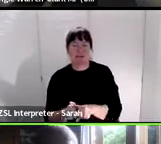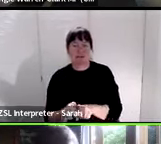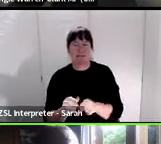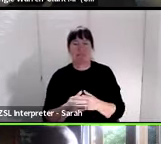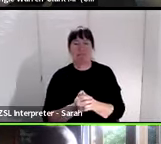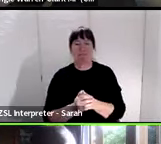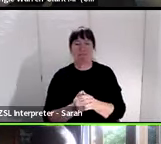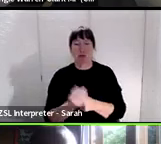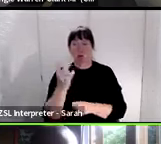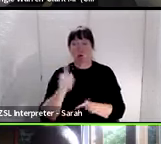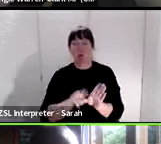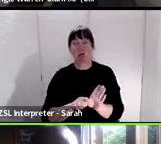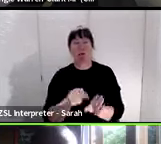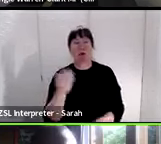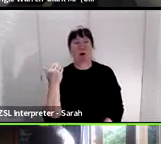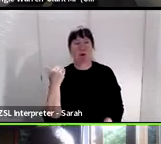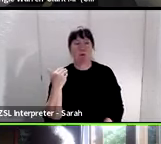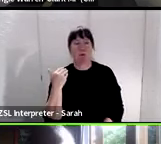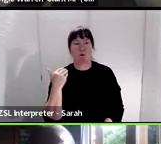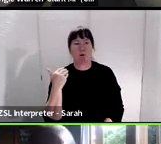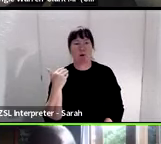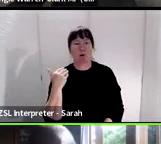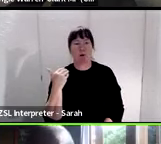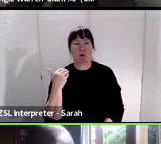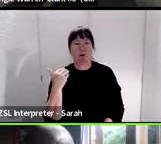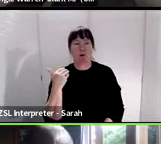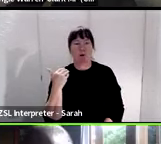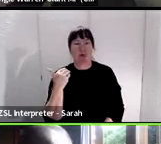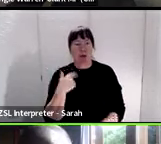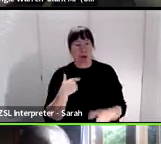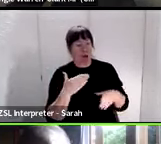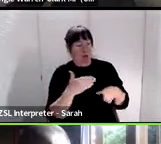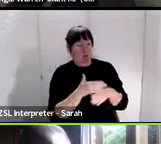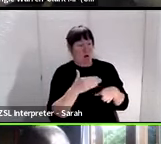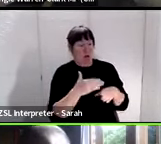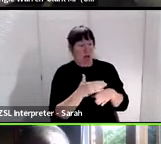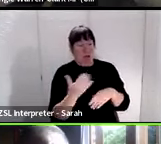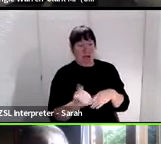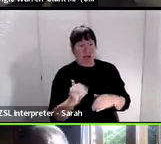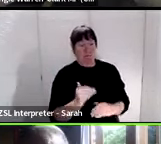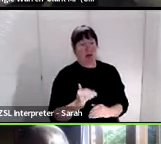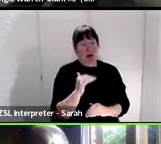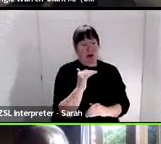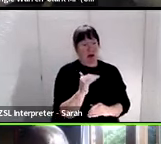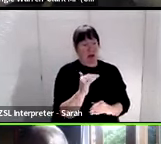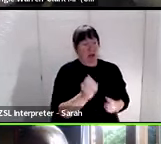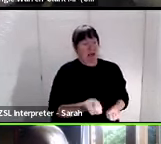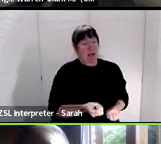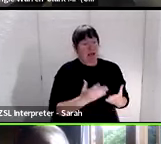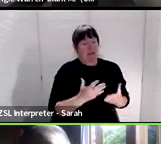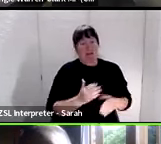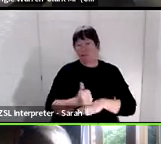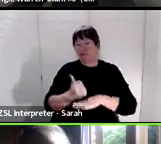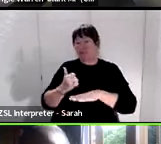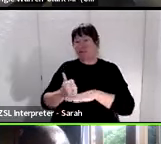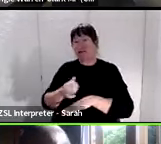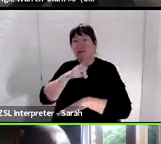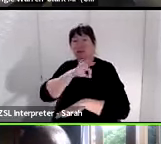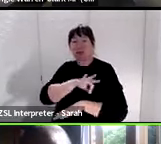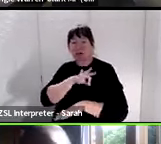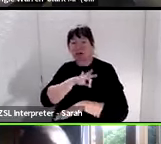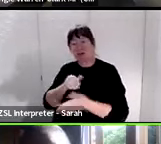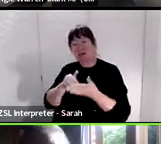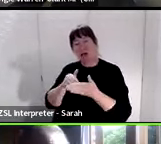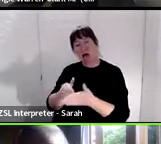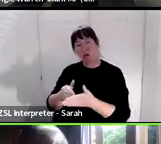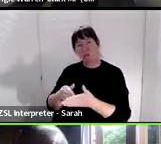And 2 years ago, I stopped very lucrative work that I was doing to set up a charity focused on trying to help neurodiverse